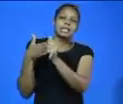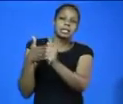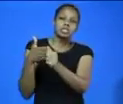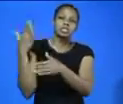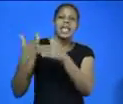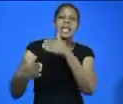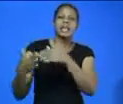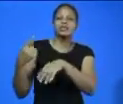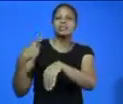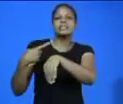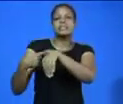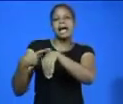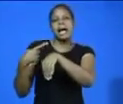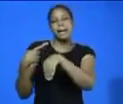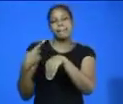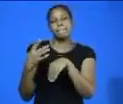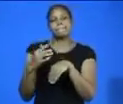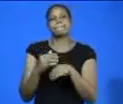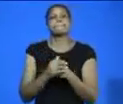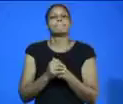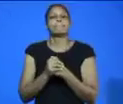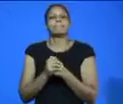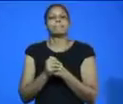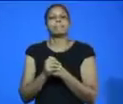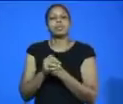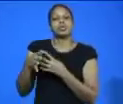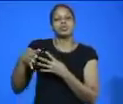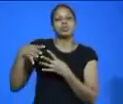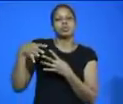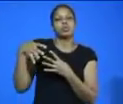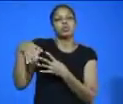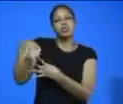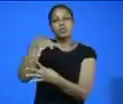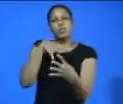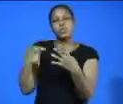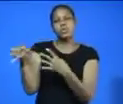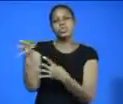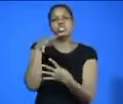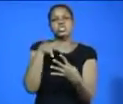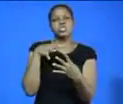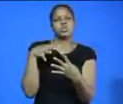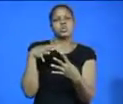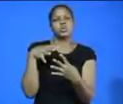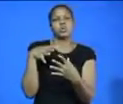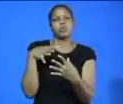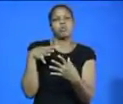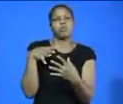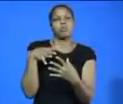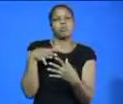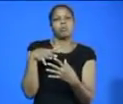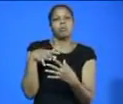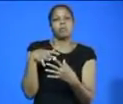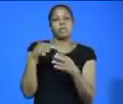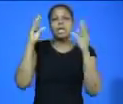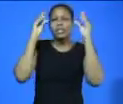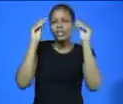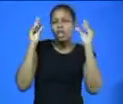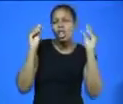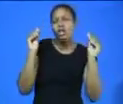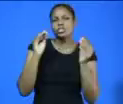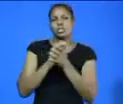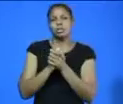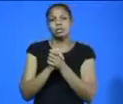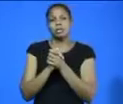time. The sociological, the theological, and